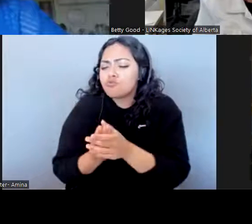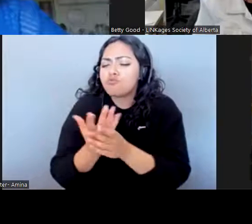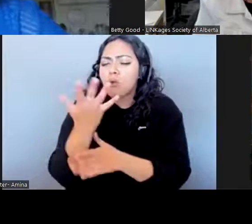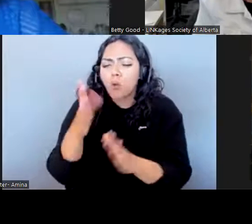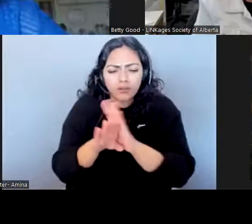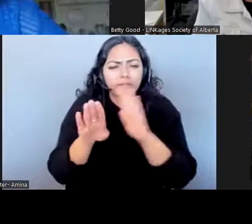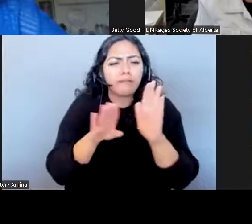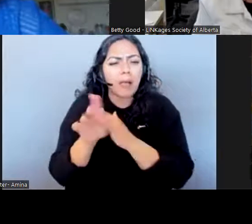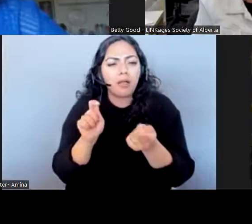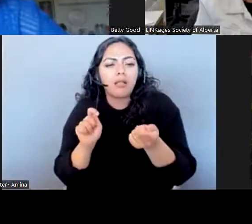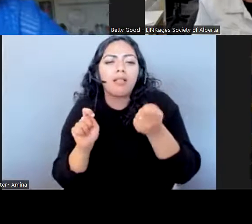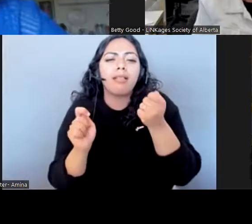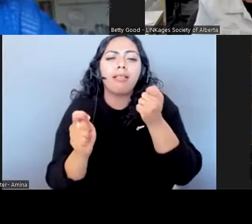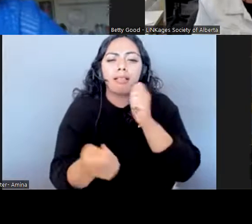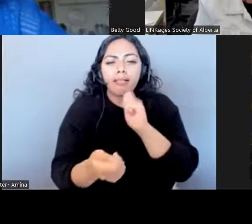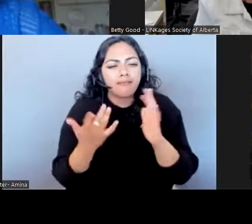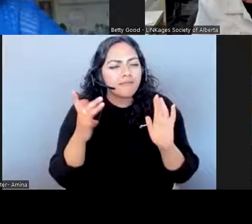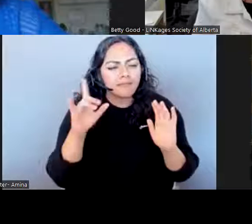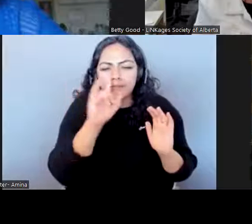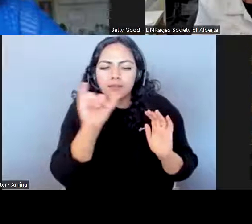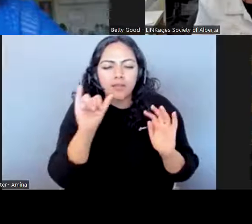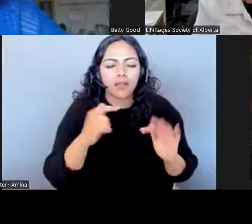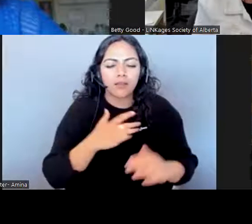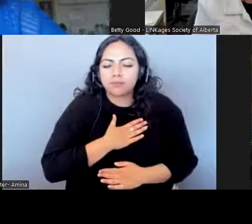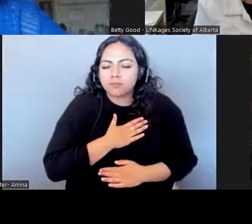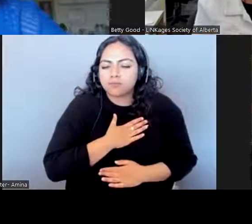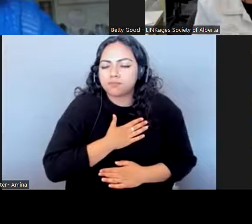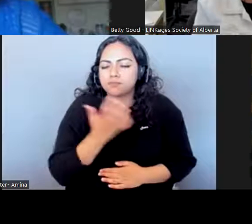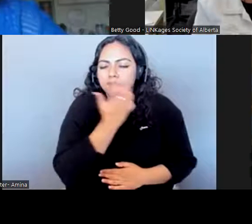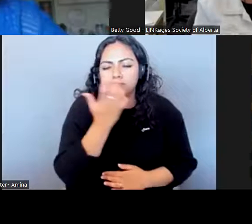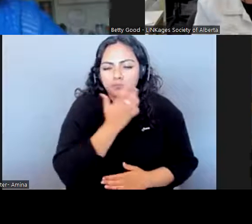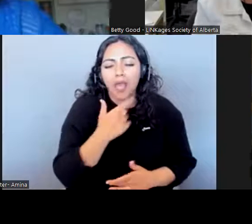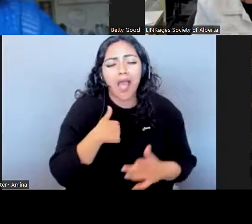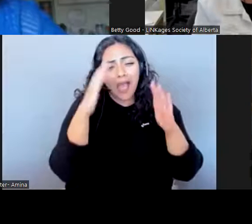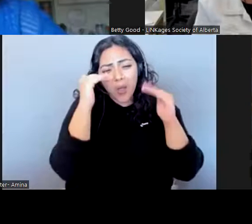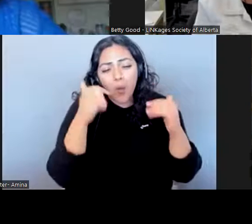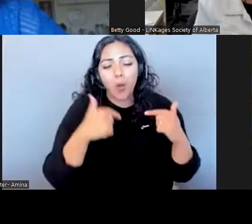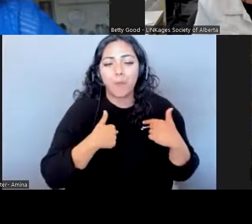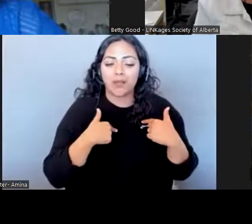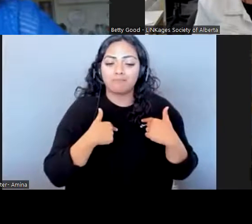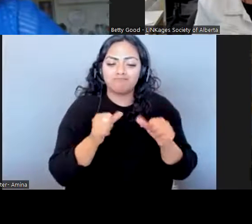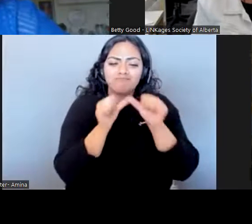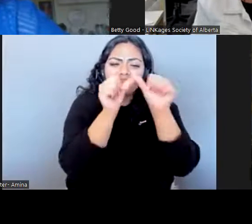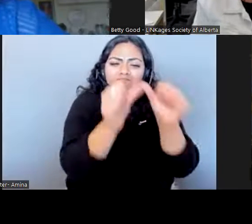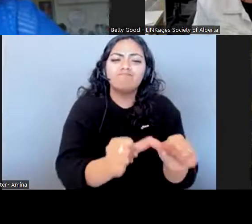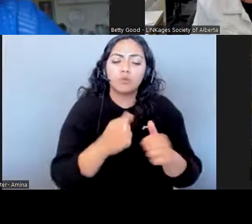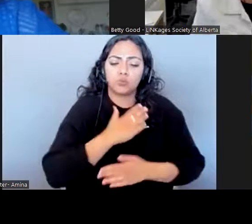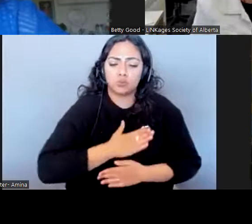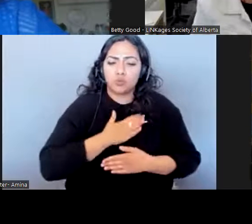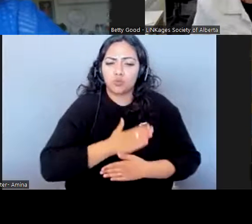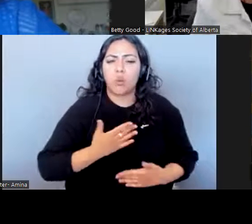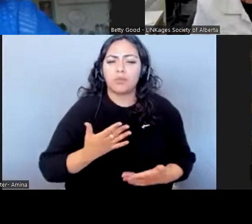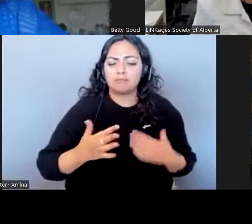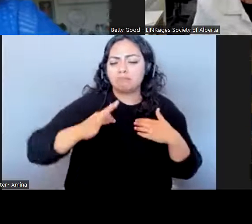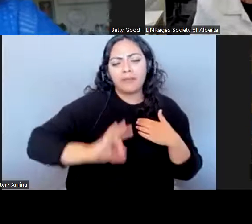amazing. And I hope I'll always enjoy the rewards of coaching other people. I love